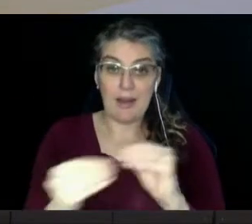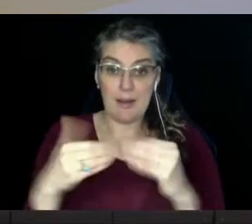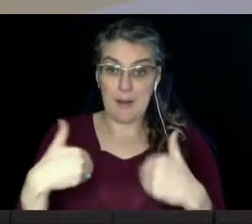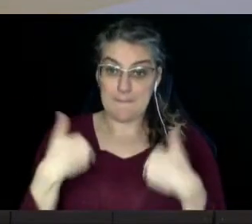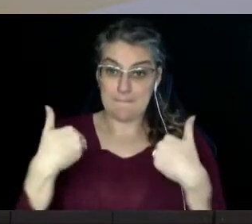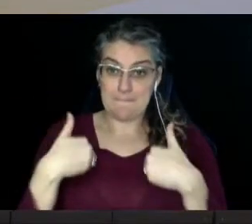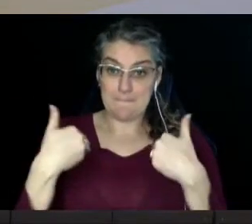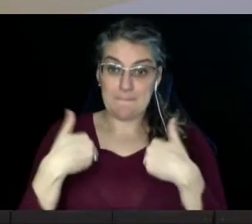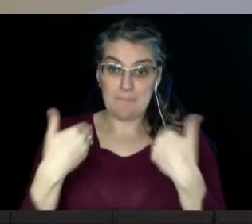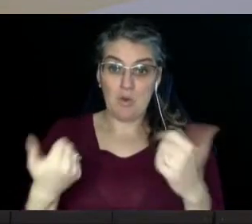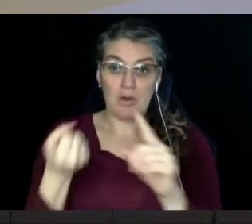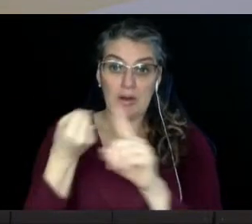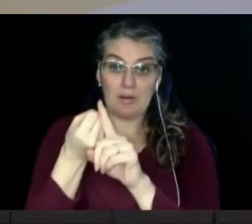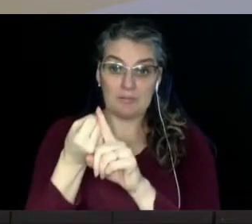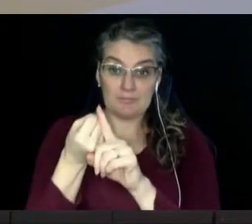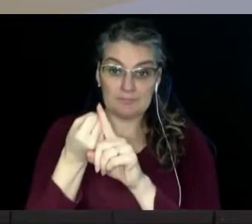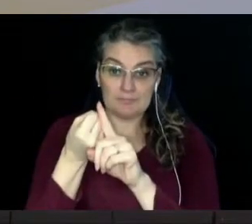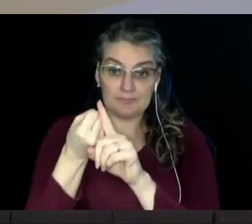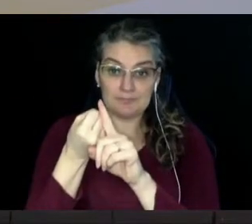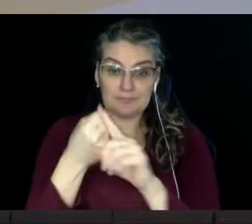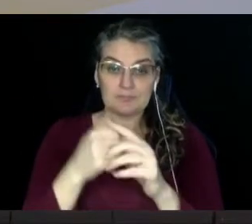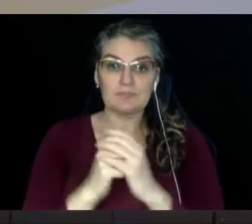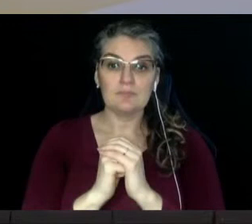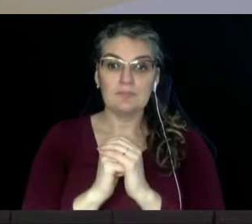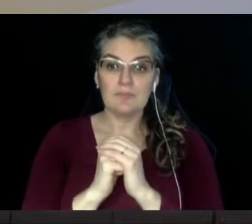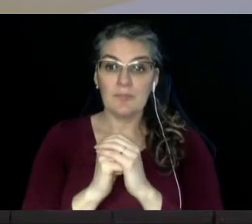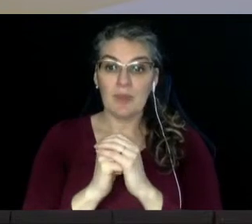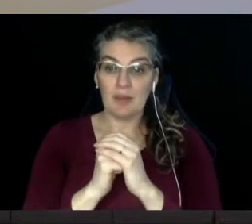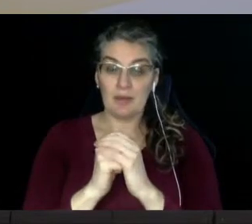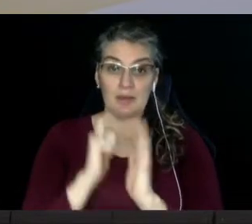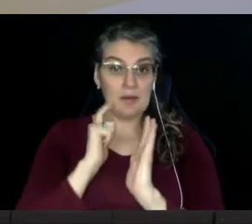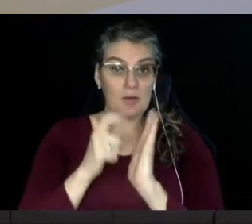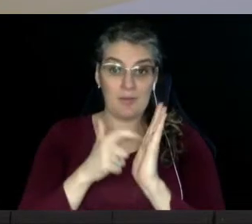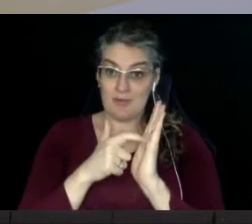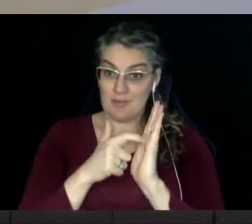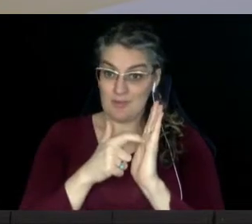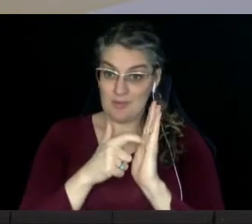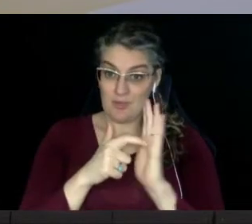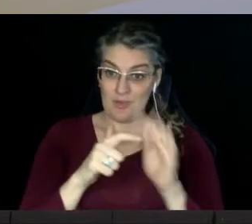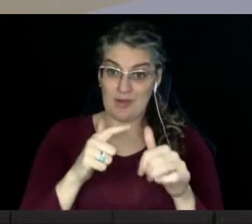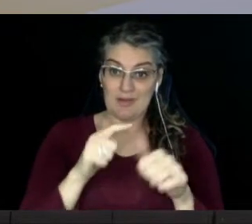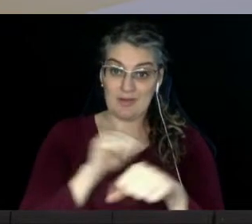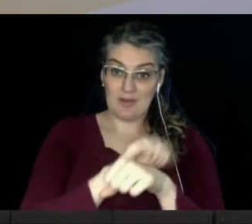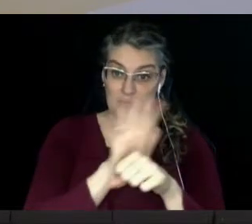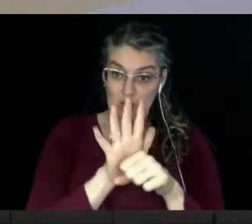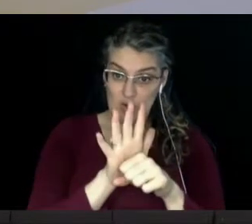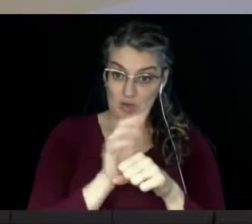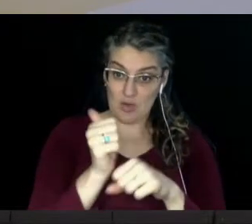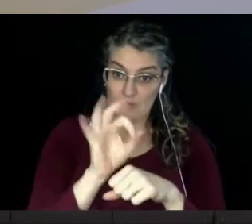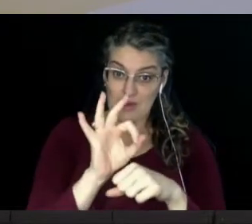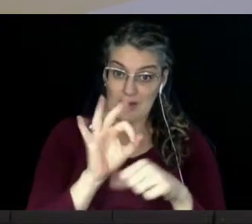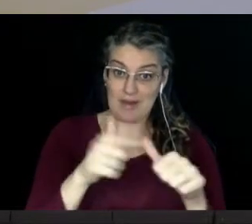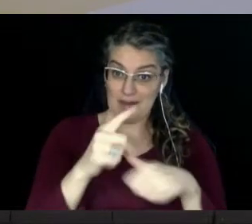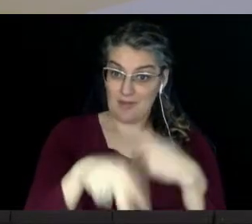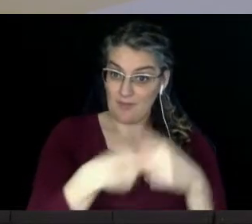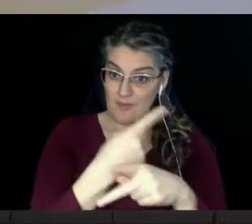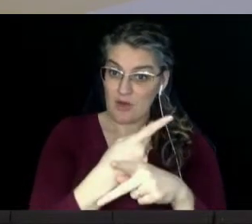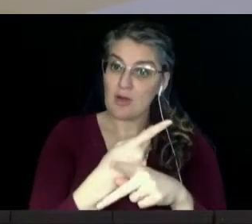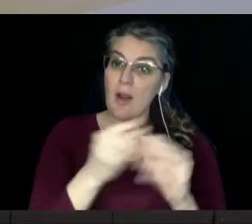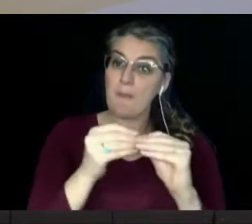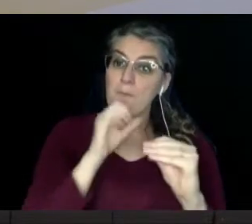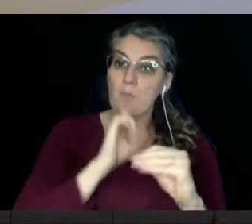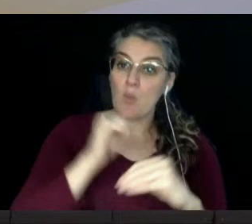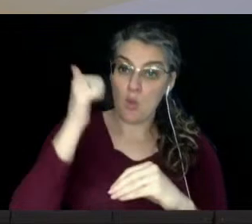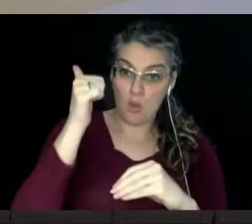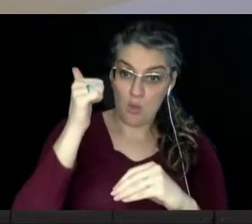pressure is shifting to younger age cohorts, with the rate of new cases being highest among those aged 20 to 29 years